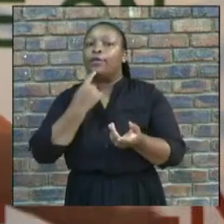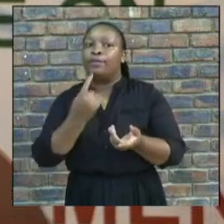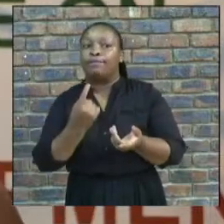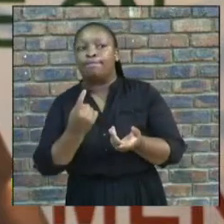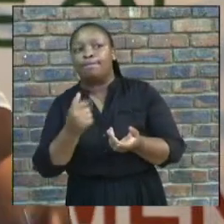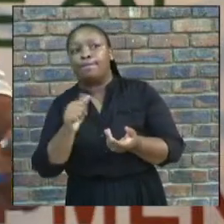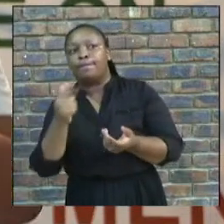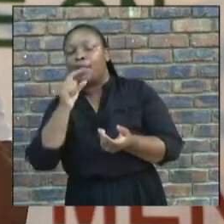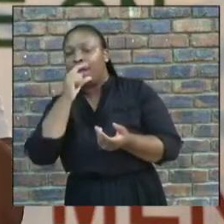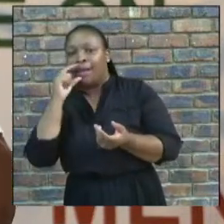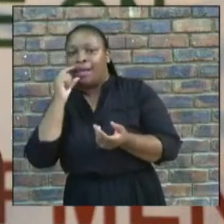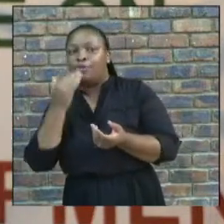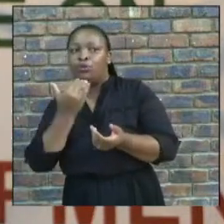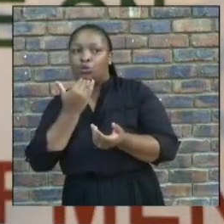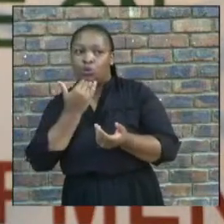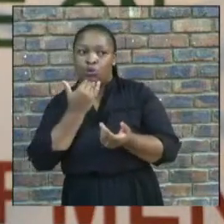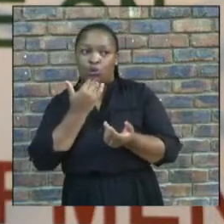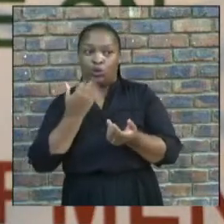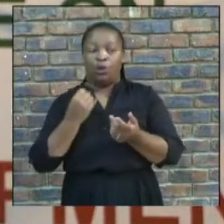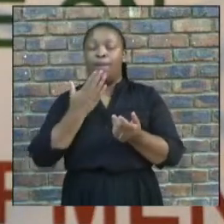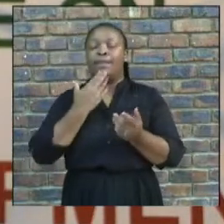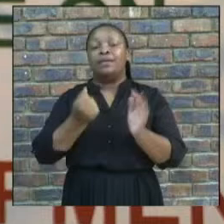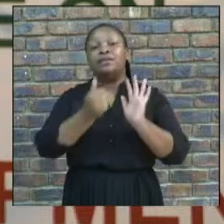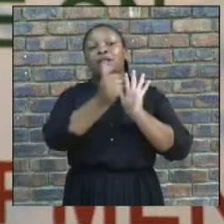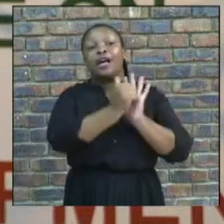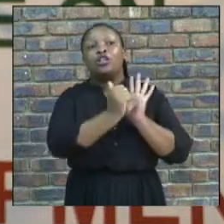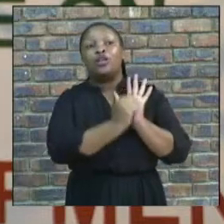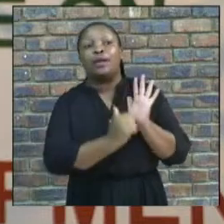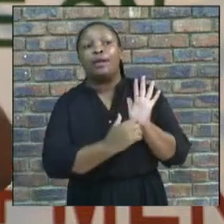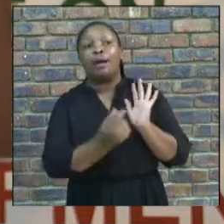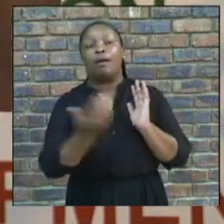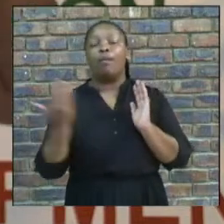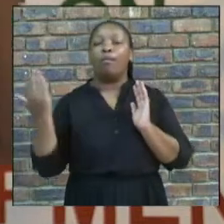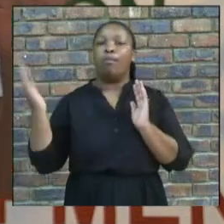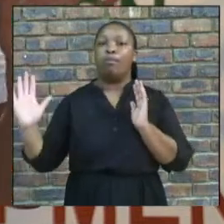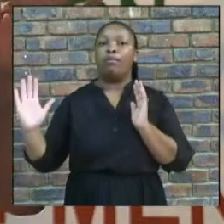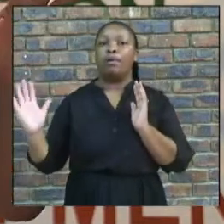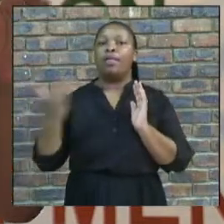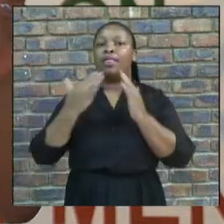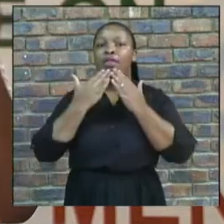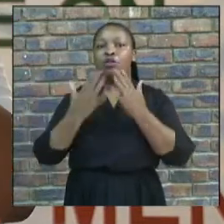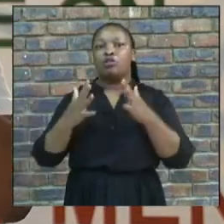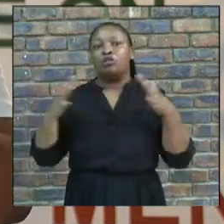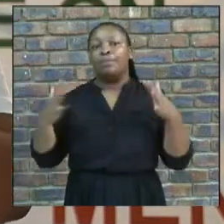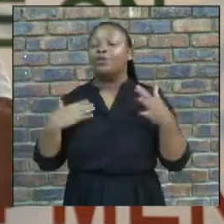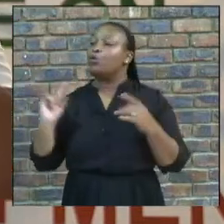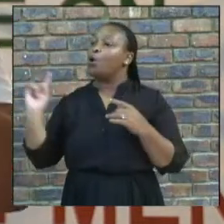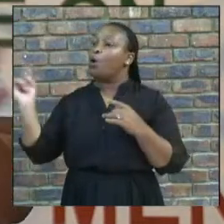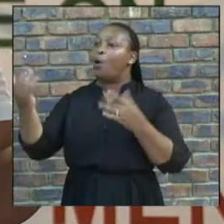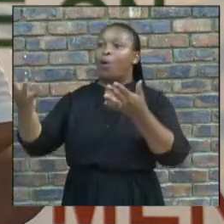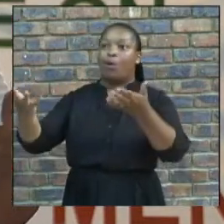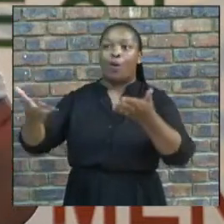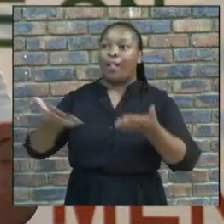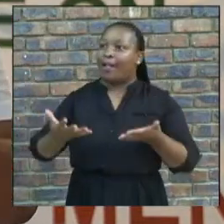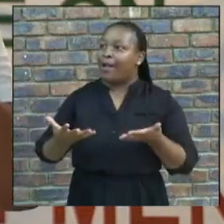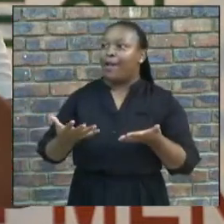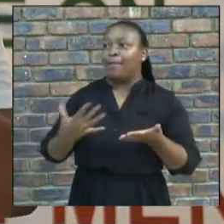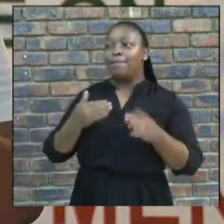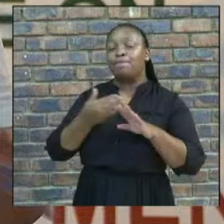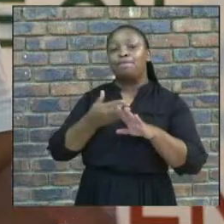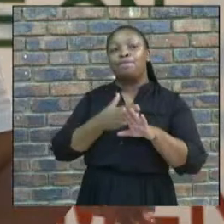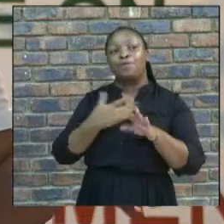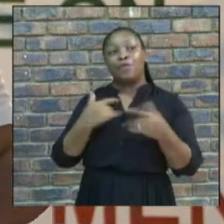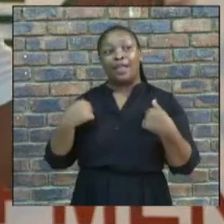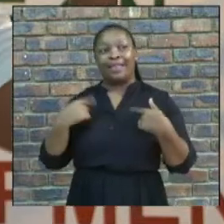everybody. Let us put the agenda on the screen, Thabo. Thank you very much. Le amukhelekile, le ko hae,